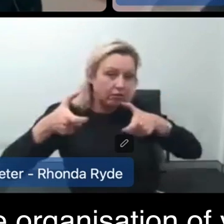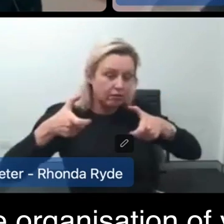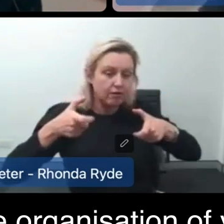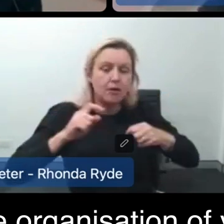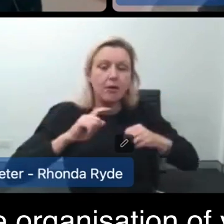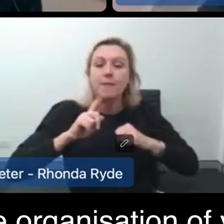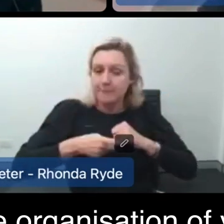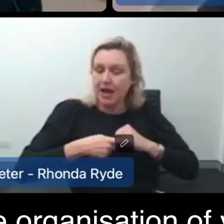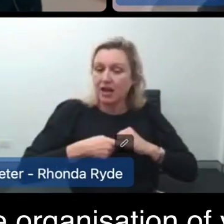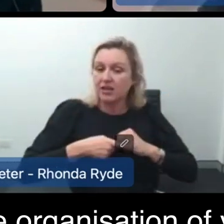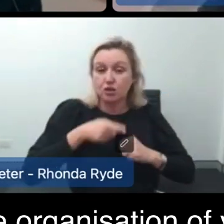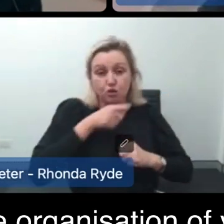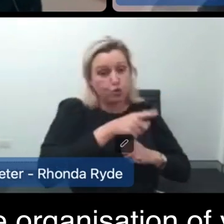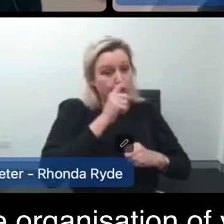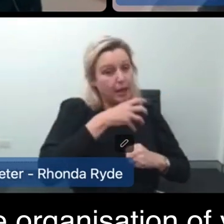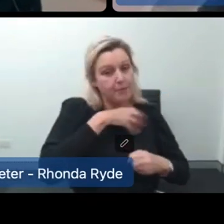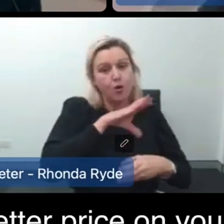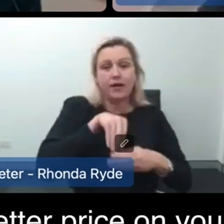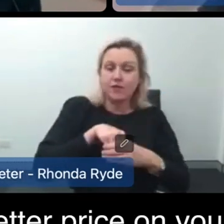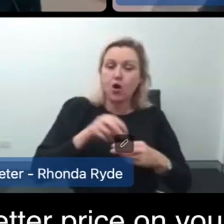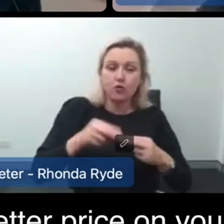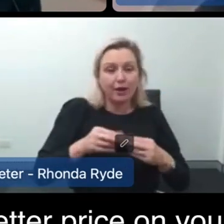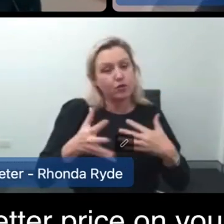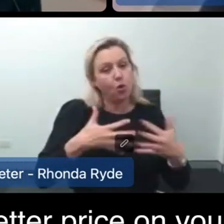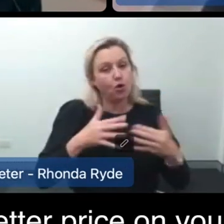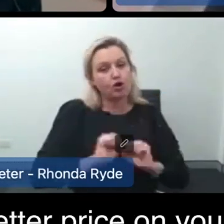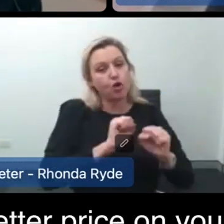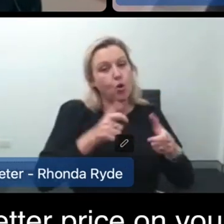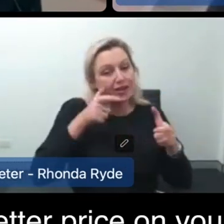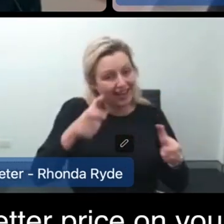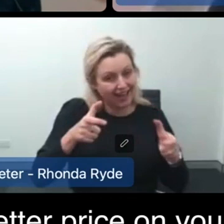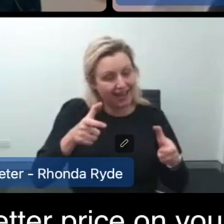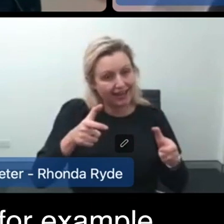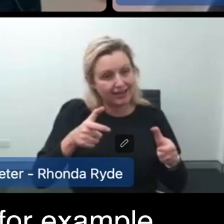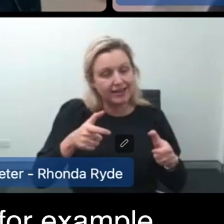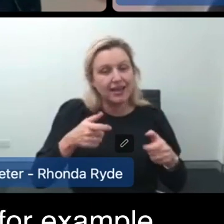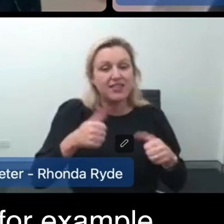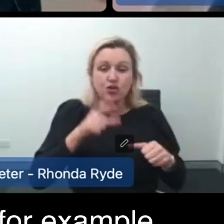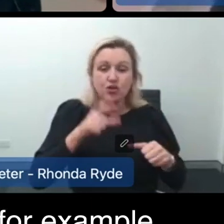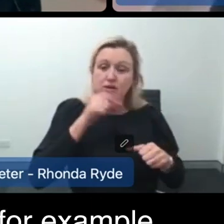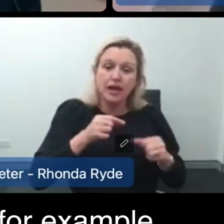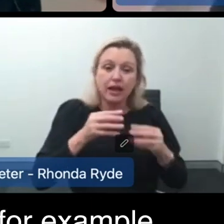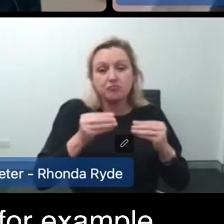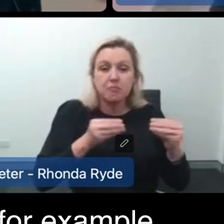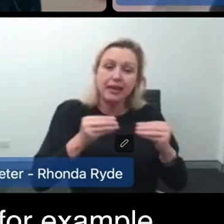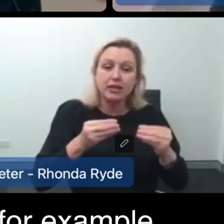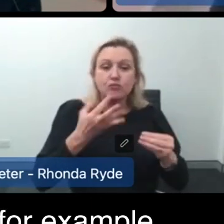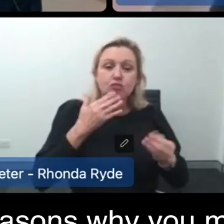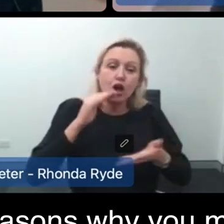you may be more involved in the organisation of your care, which could lead to a better price on your package management, for